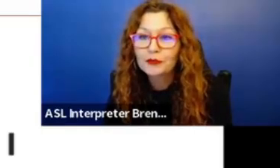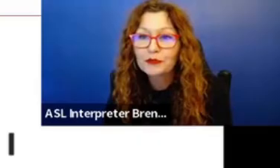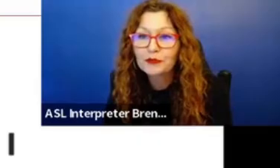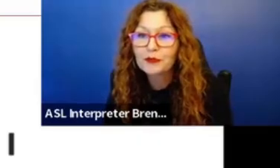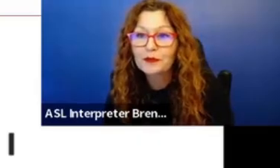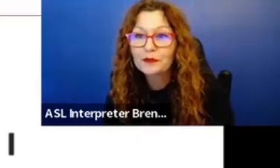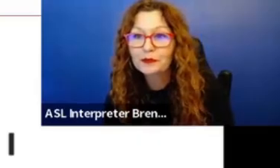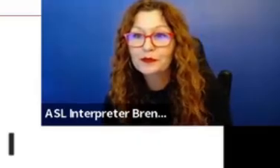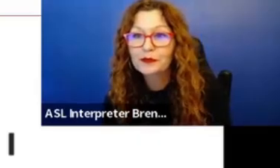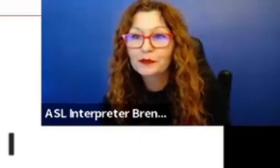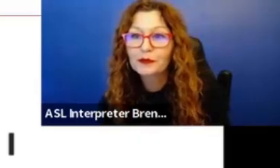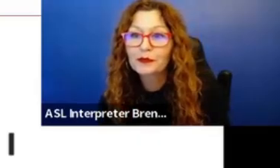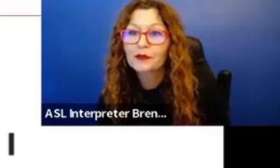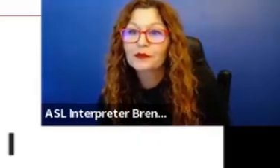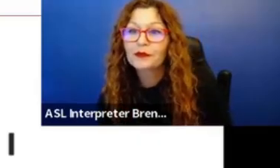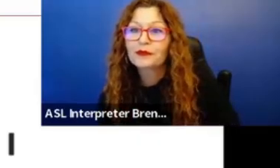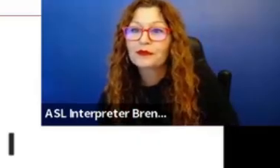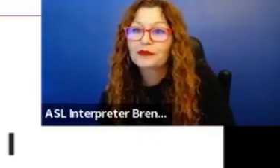R.